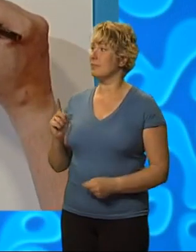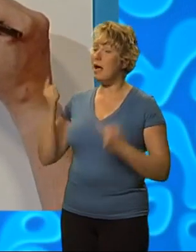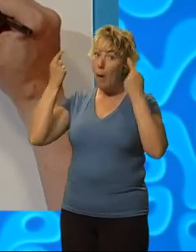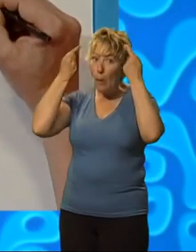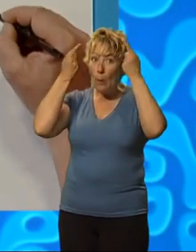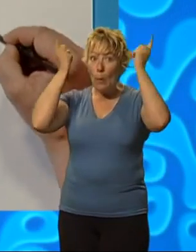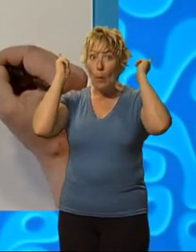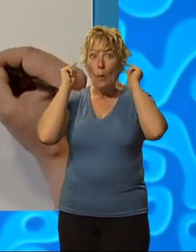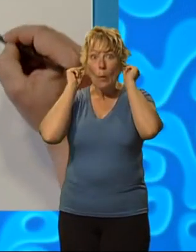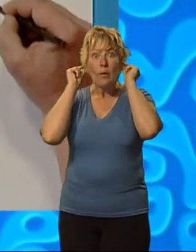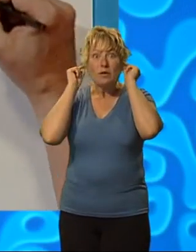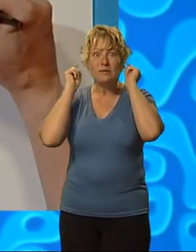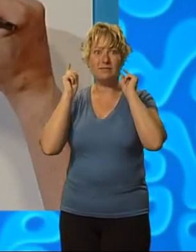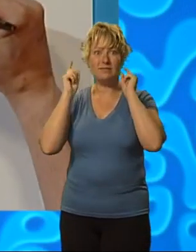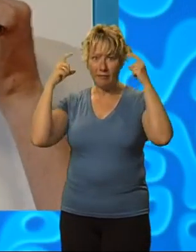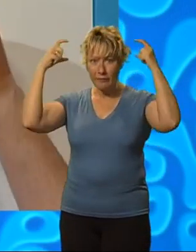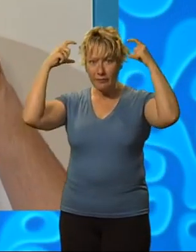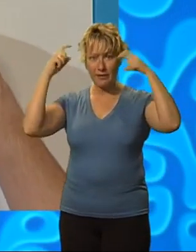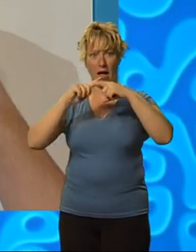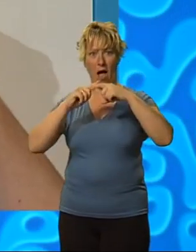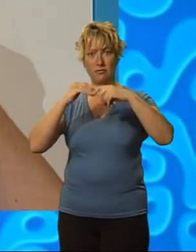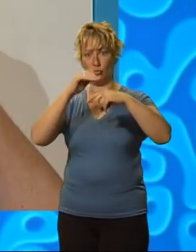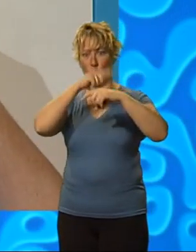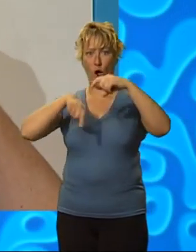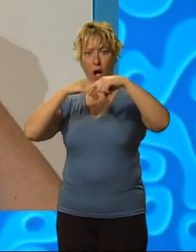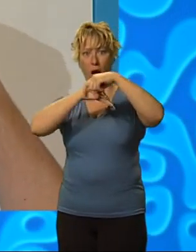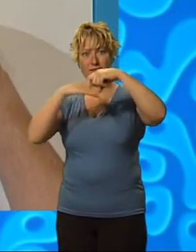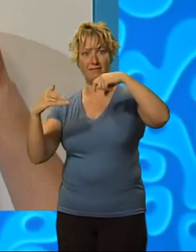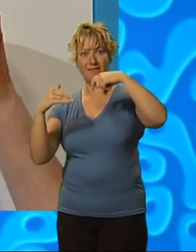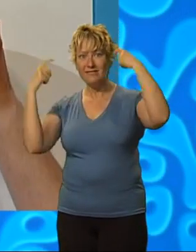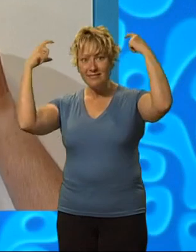his ears half circles,